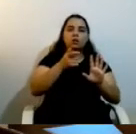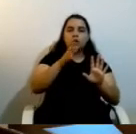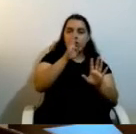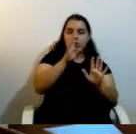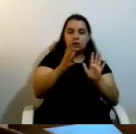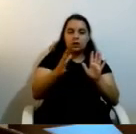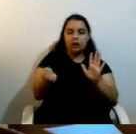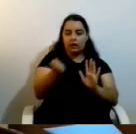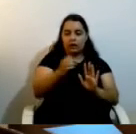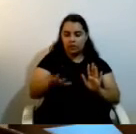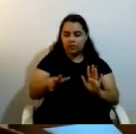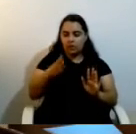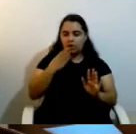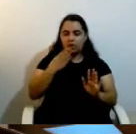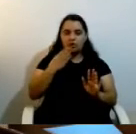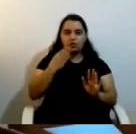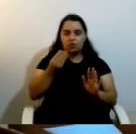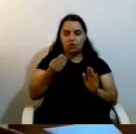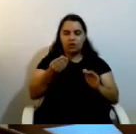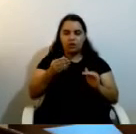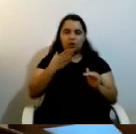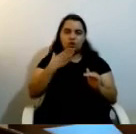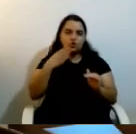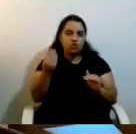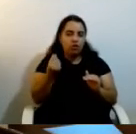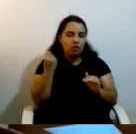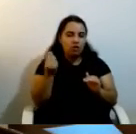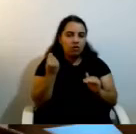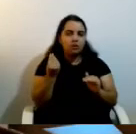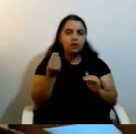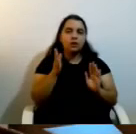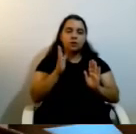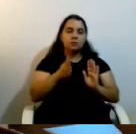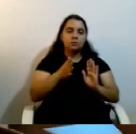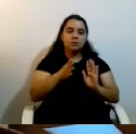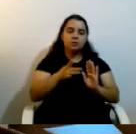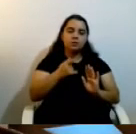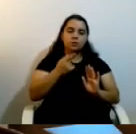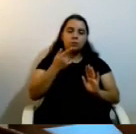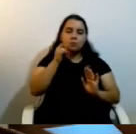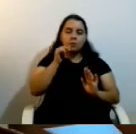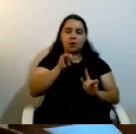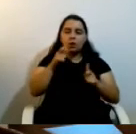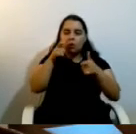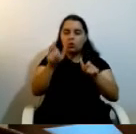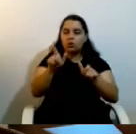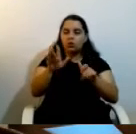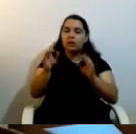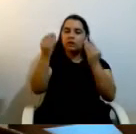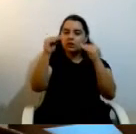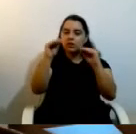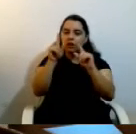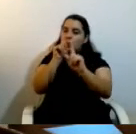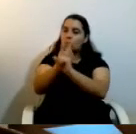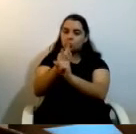parents' pedagogic principles. But as the child grows older, the assistant